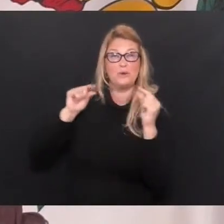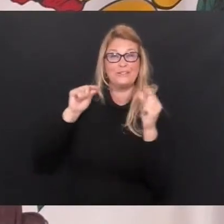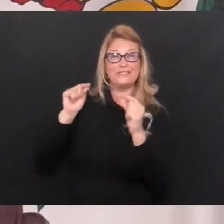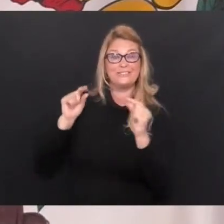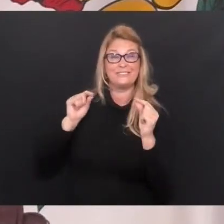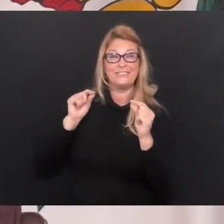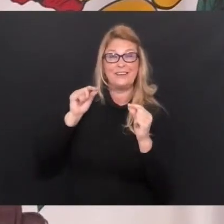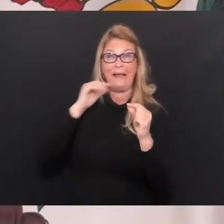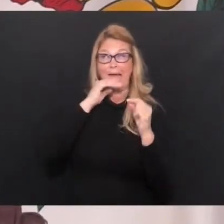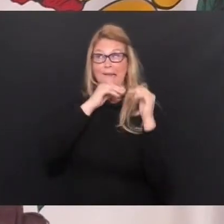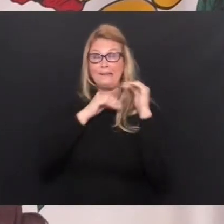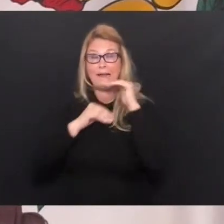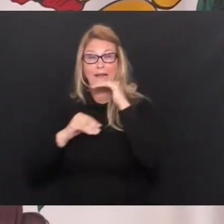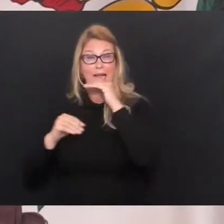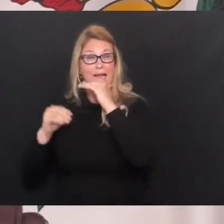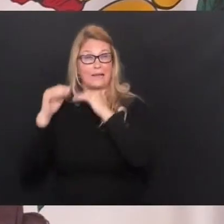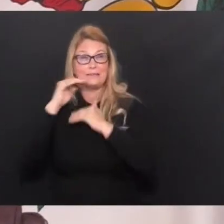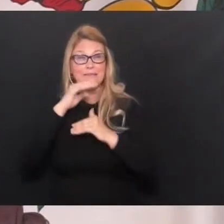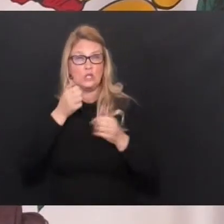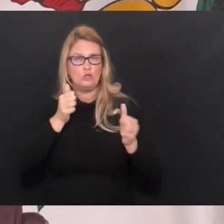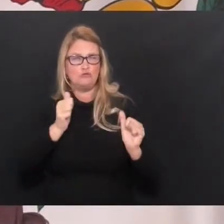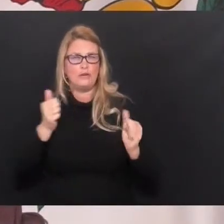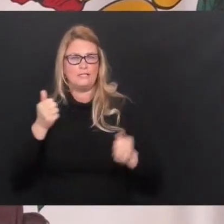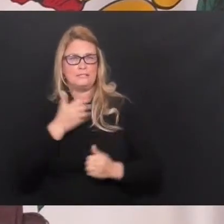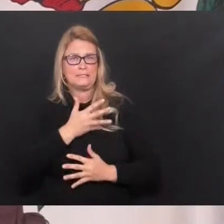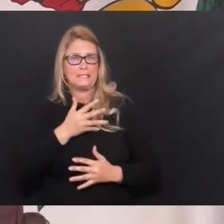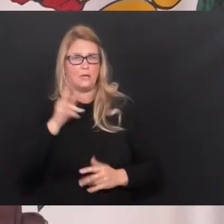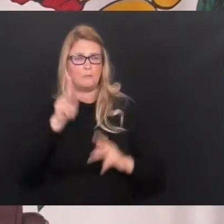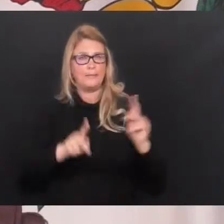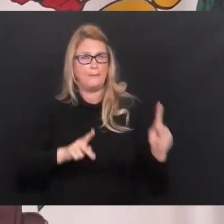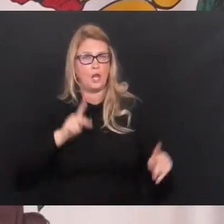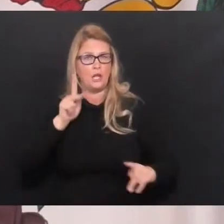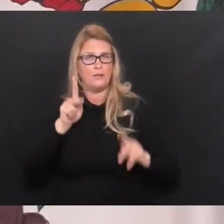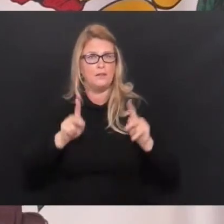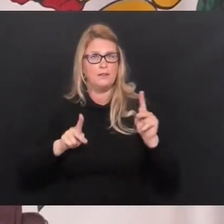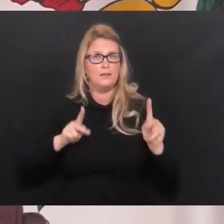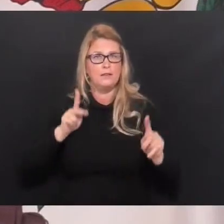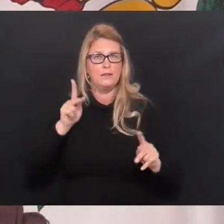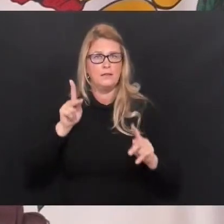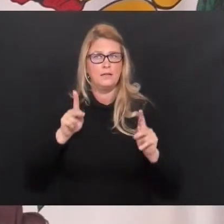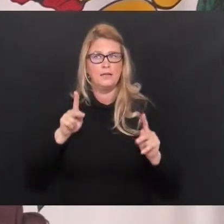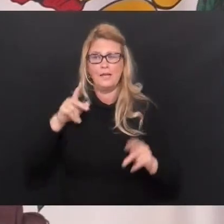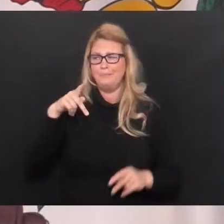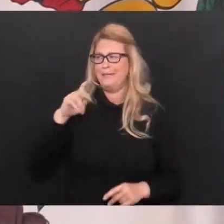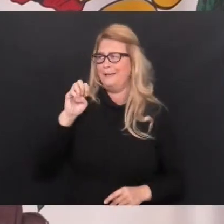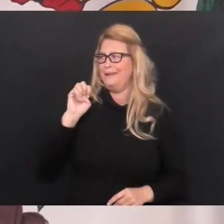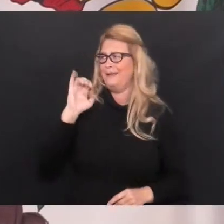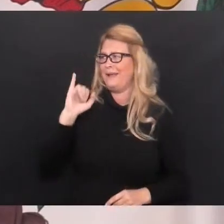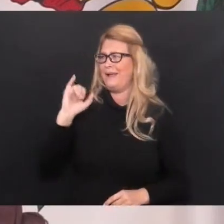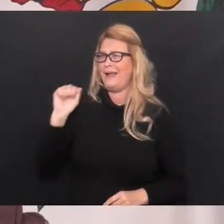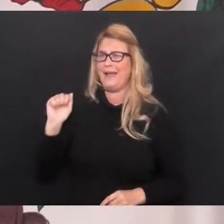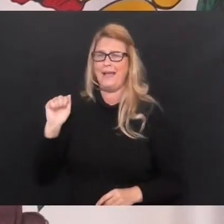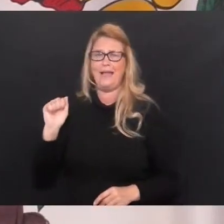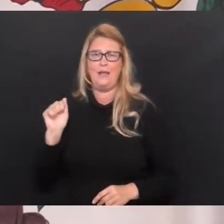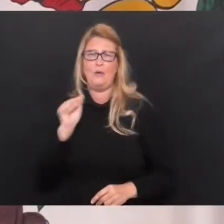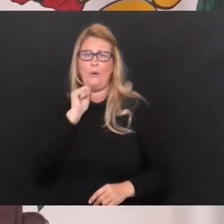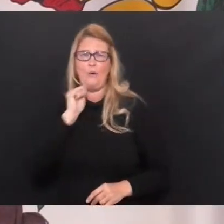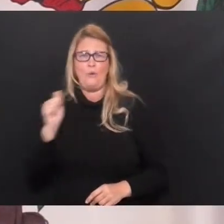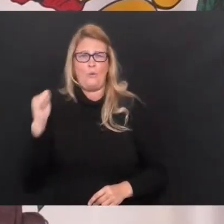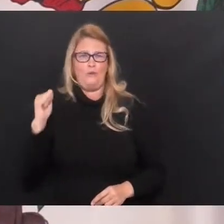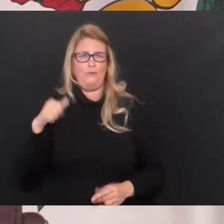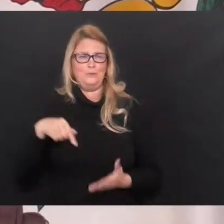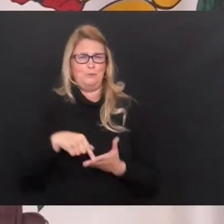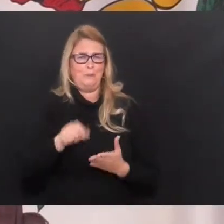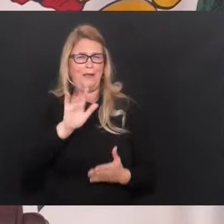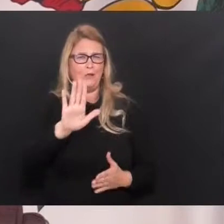rumor that's going around, right, saying that, the PEIA, that your life insurance benefits